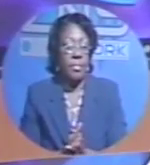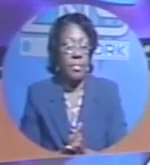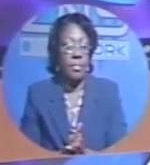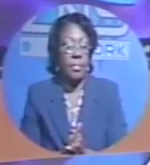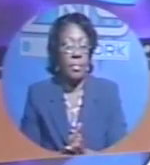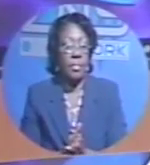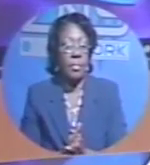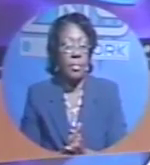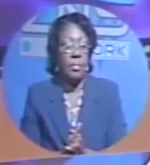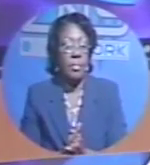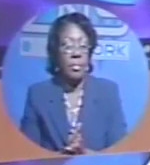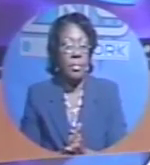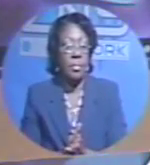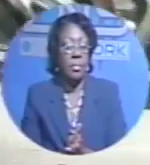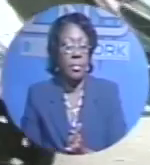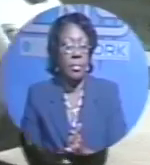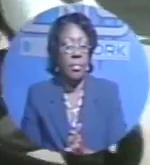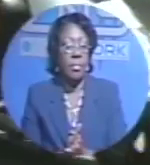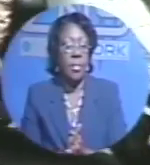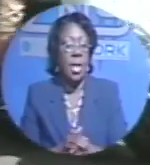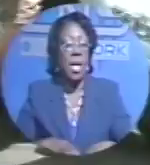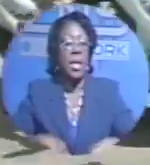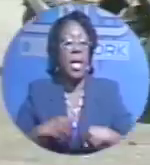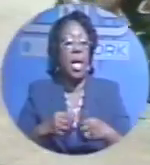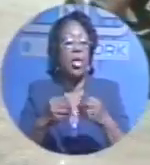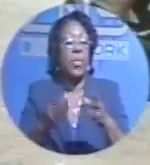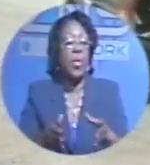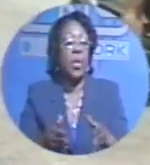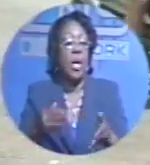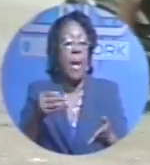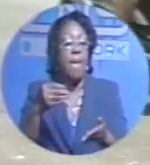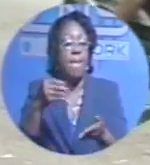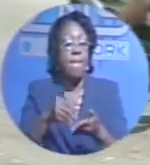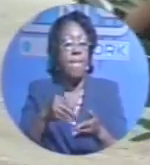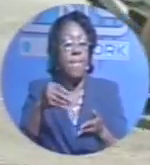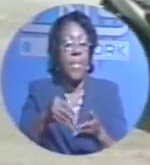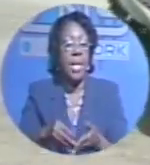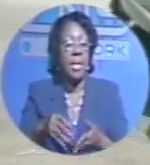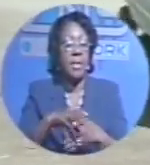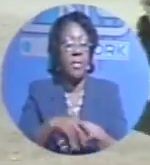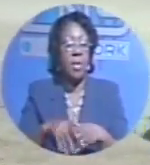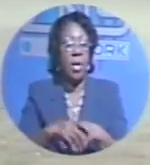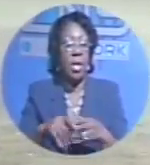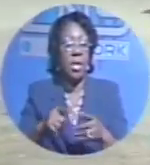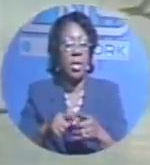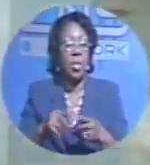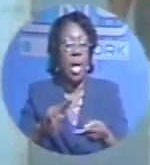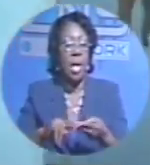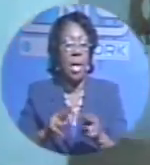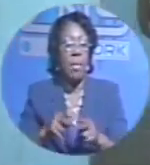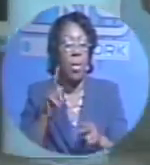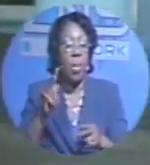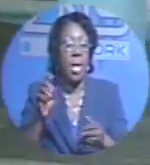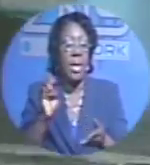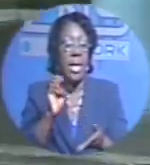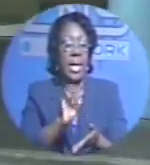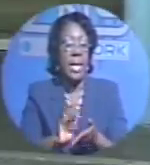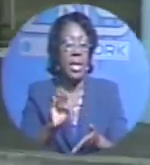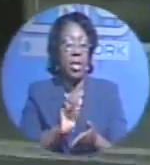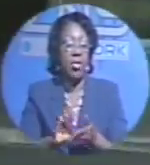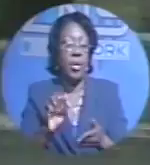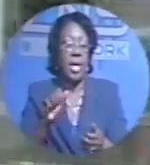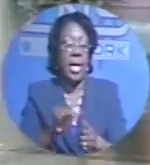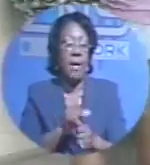July. They contribute millions of dollars to our #1 industry each year. And with 236 years